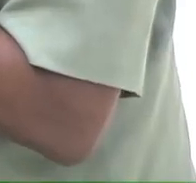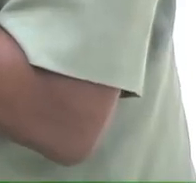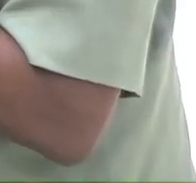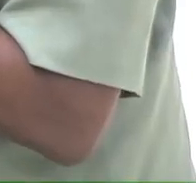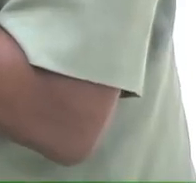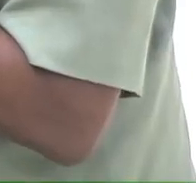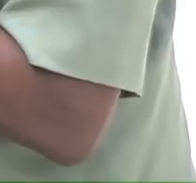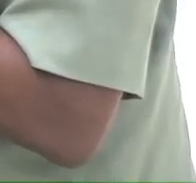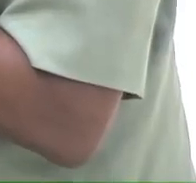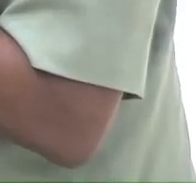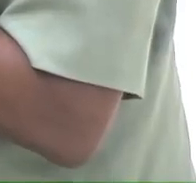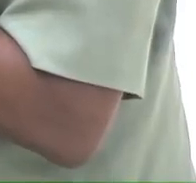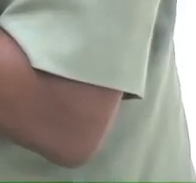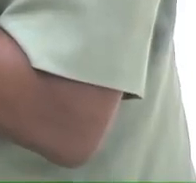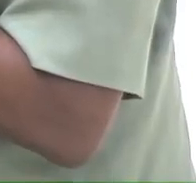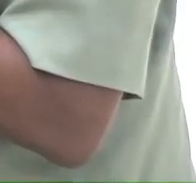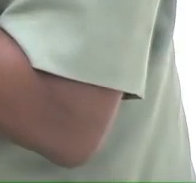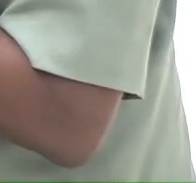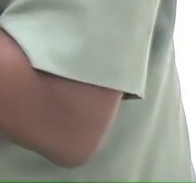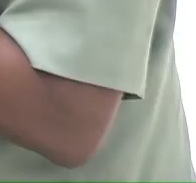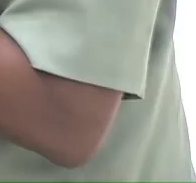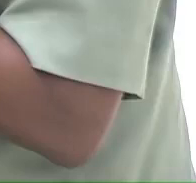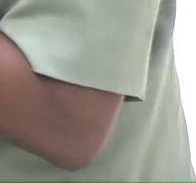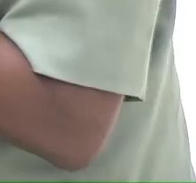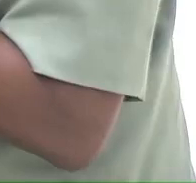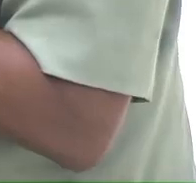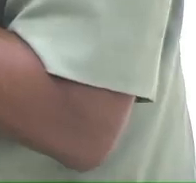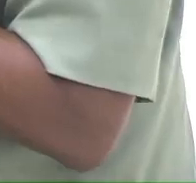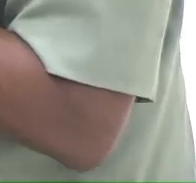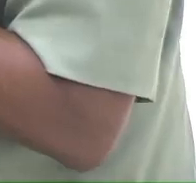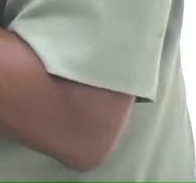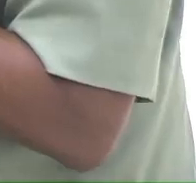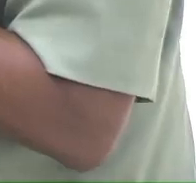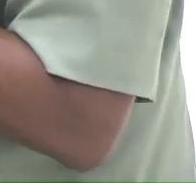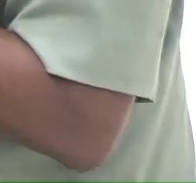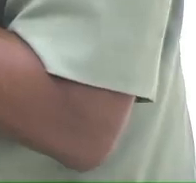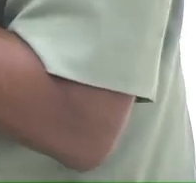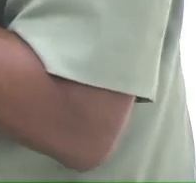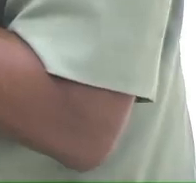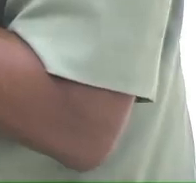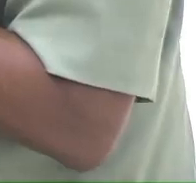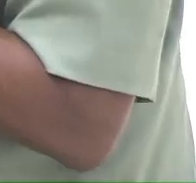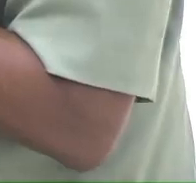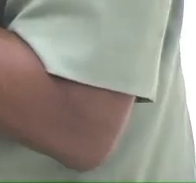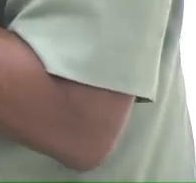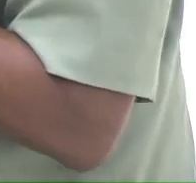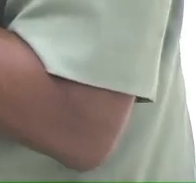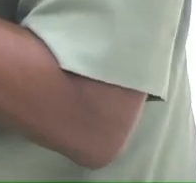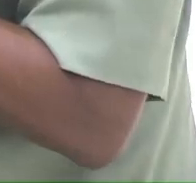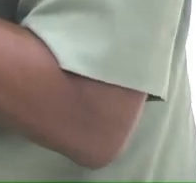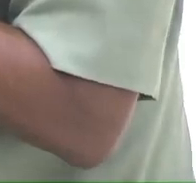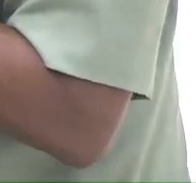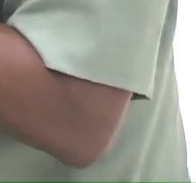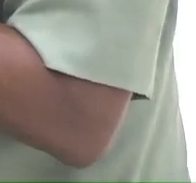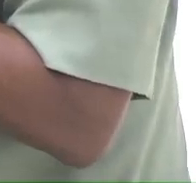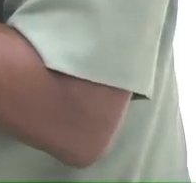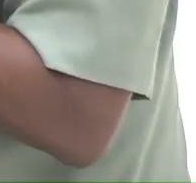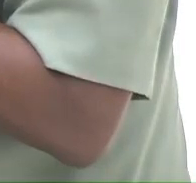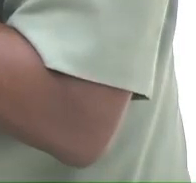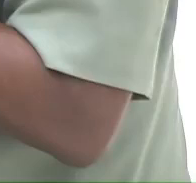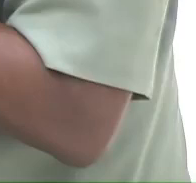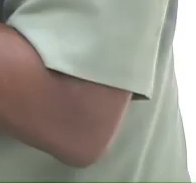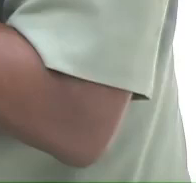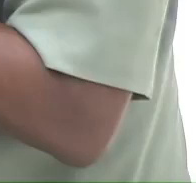At the end of everything, Father, please take all the glory. In Jesus' mighty name, we have